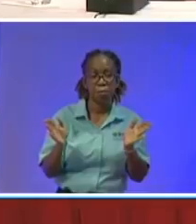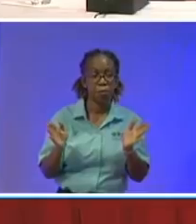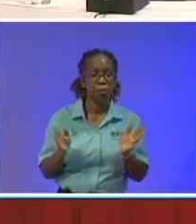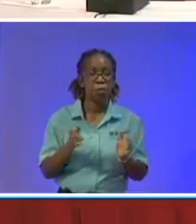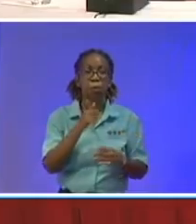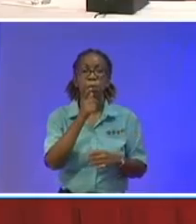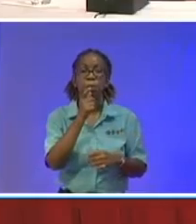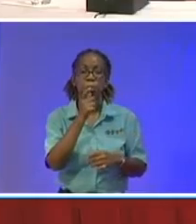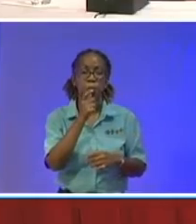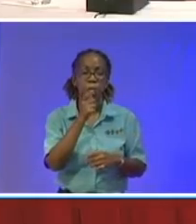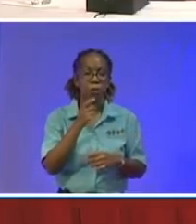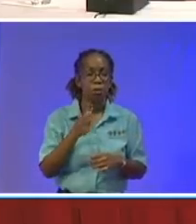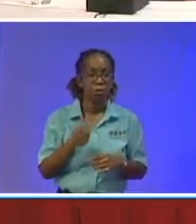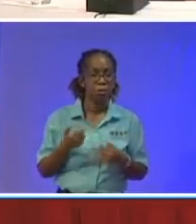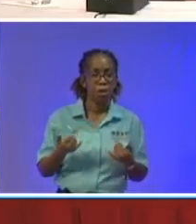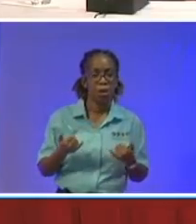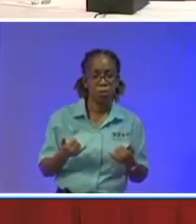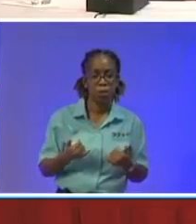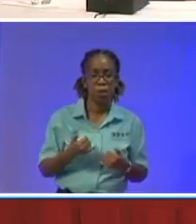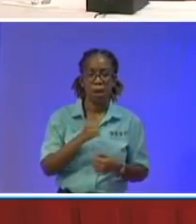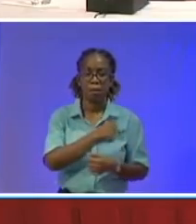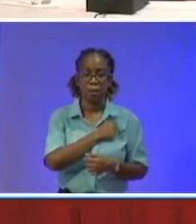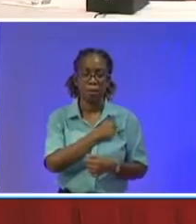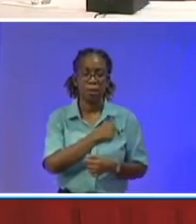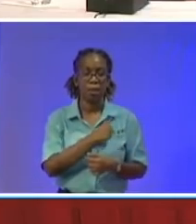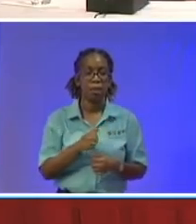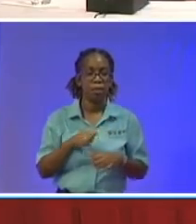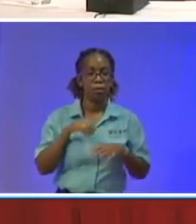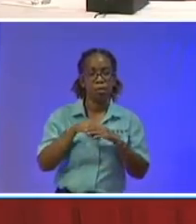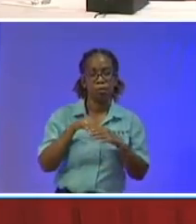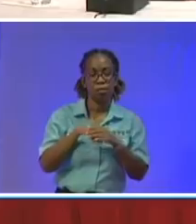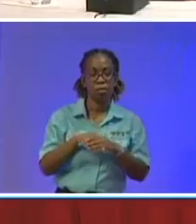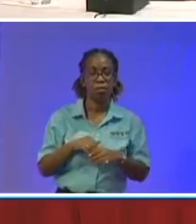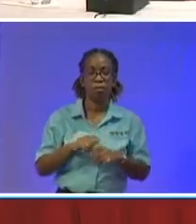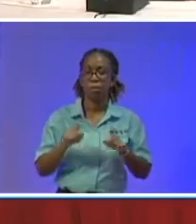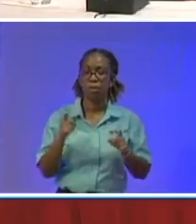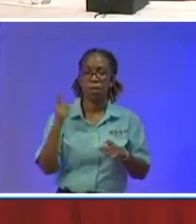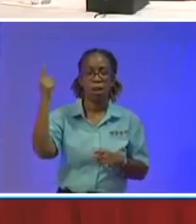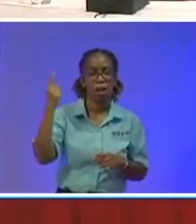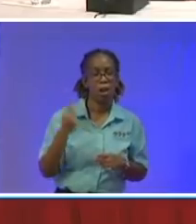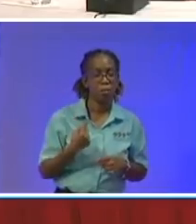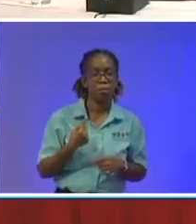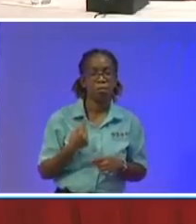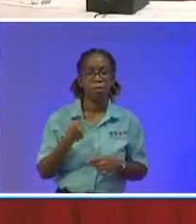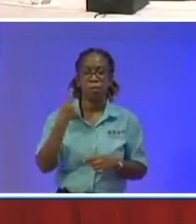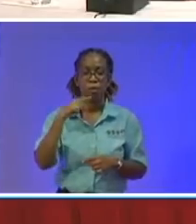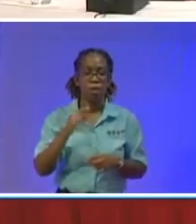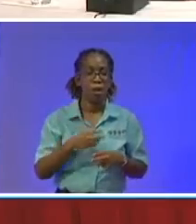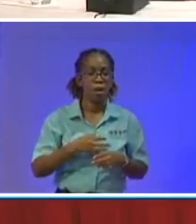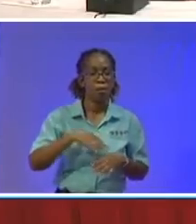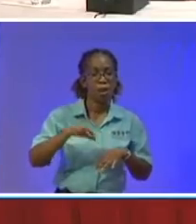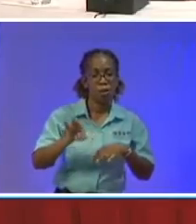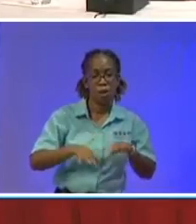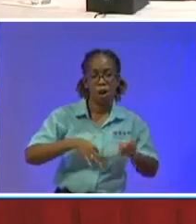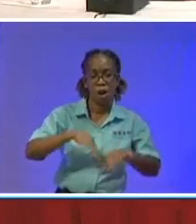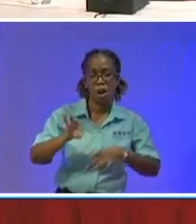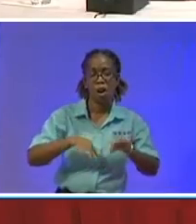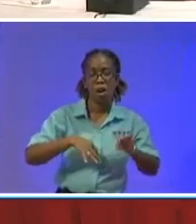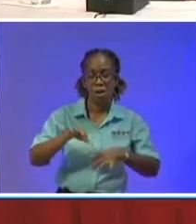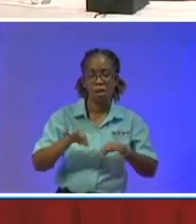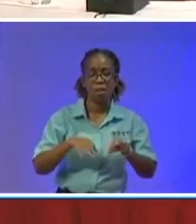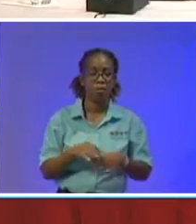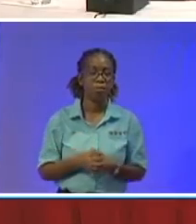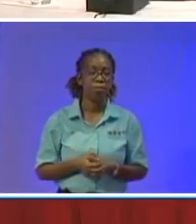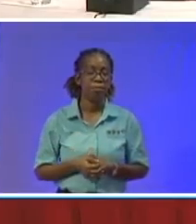currently in Canada and would like to attend a funeral here in Trinidad. And the person is saying they took a mix of Pfizer